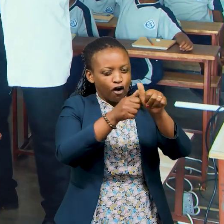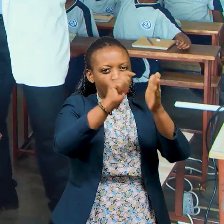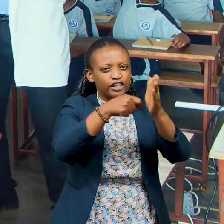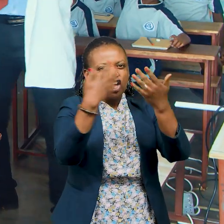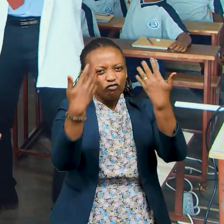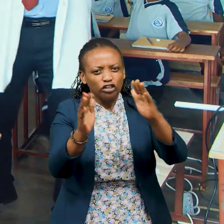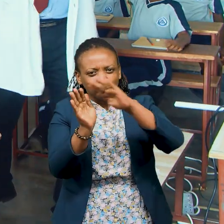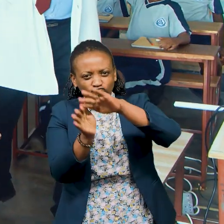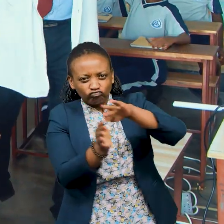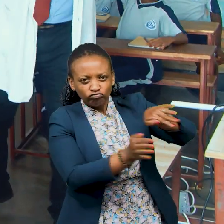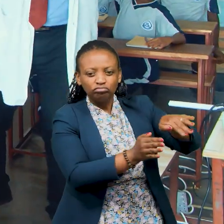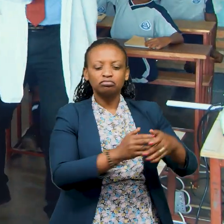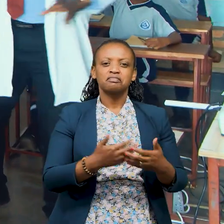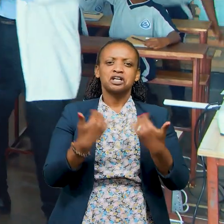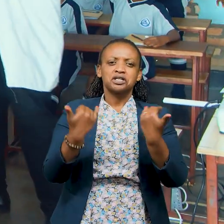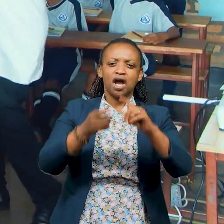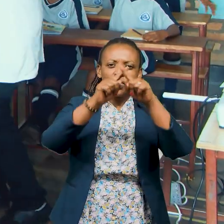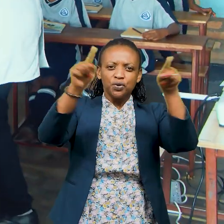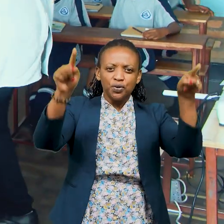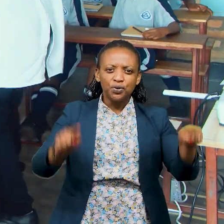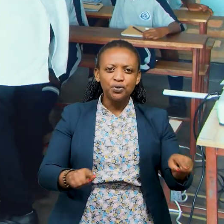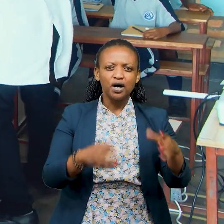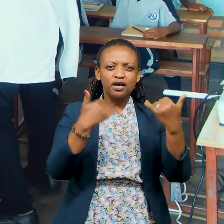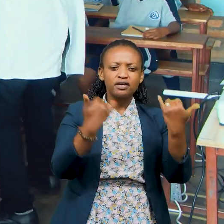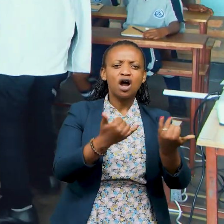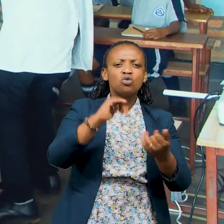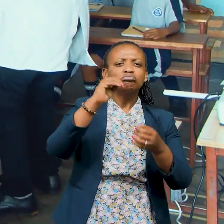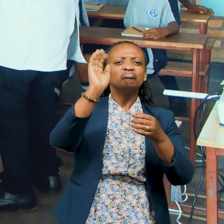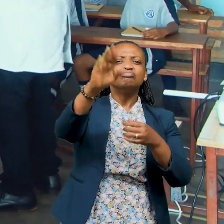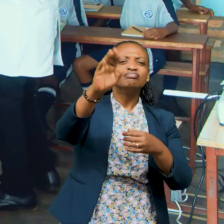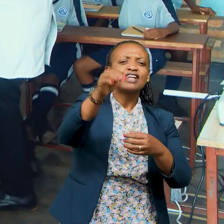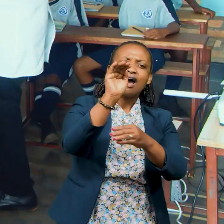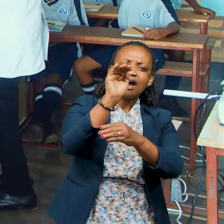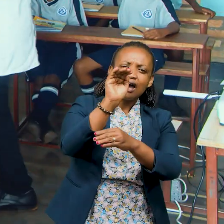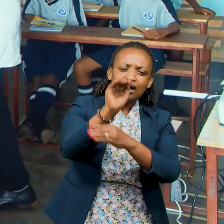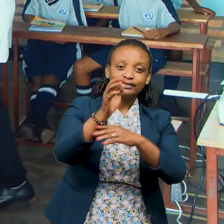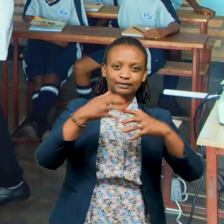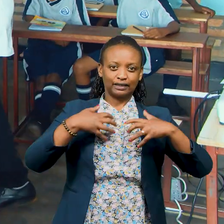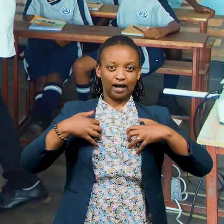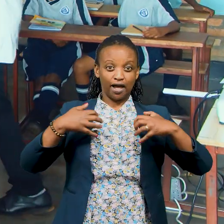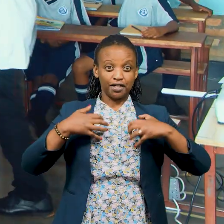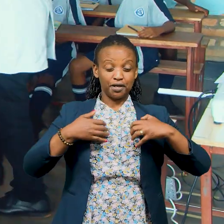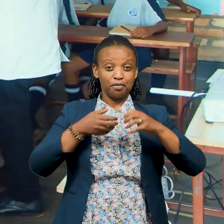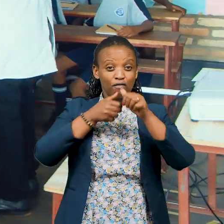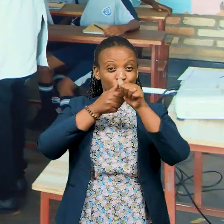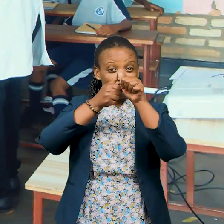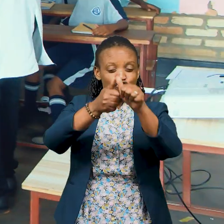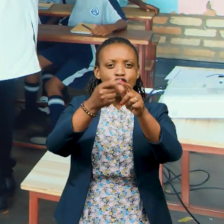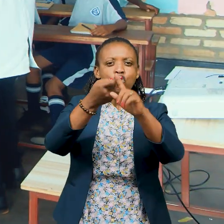the animals we have followed from the chart, let us now identify animals that are found in